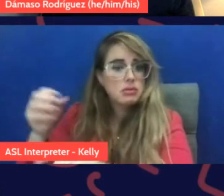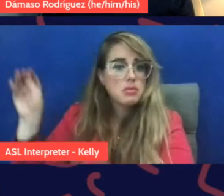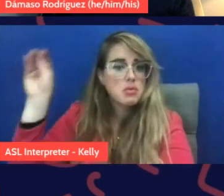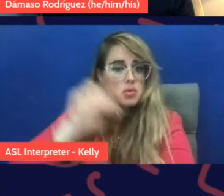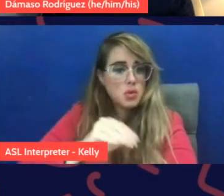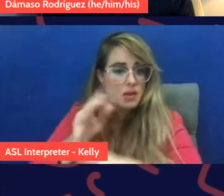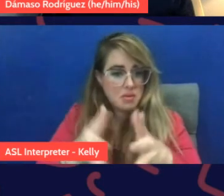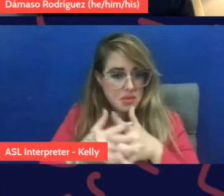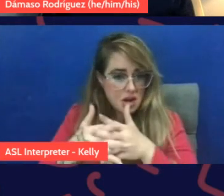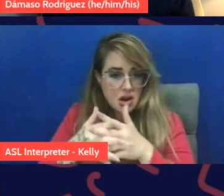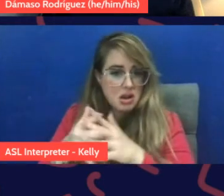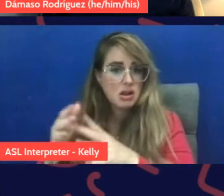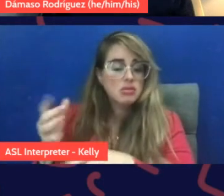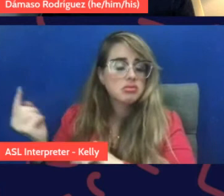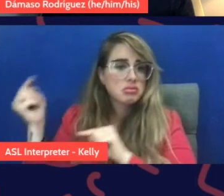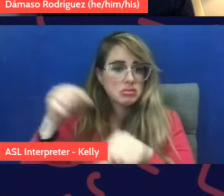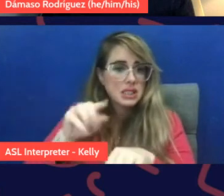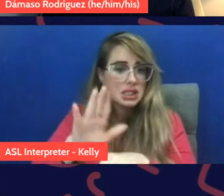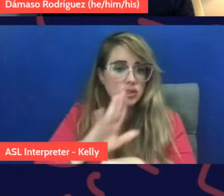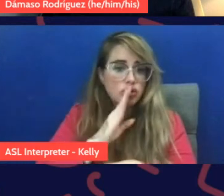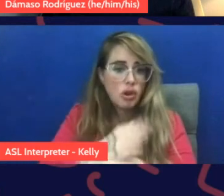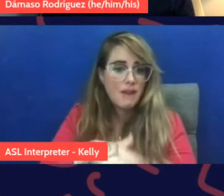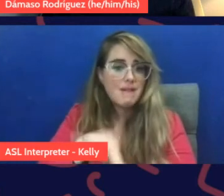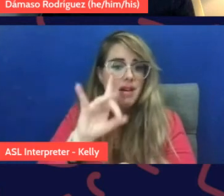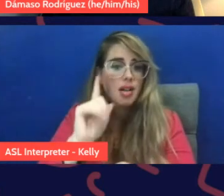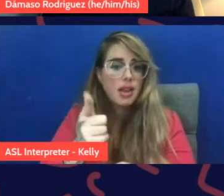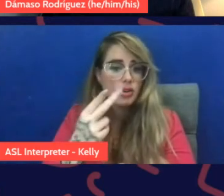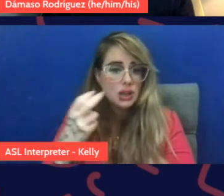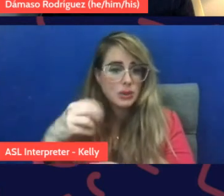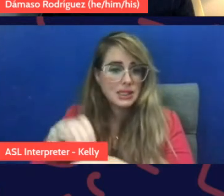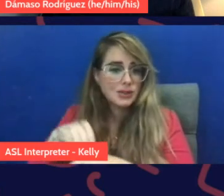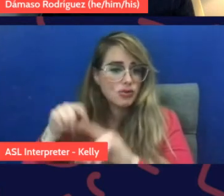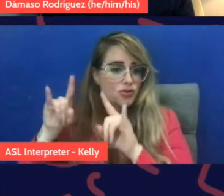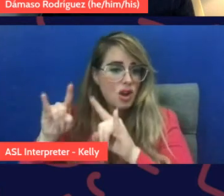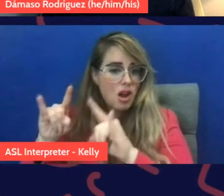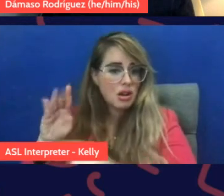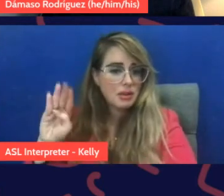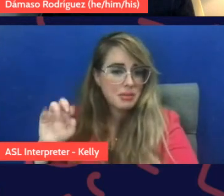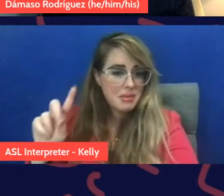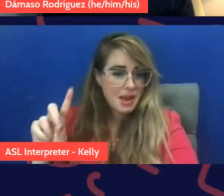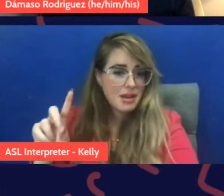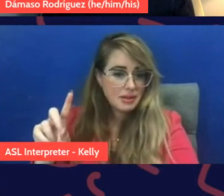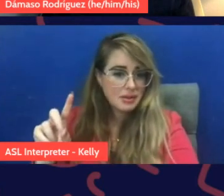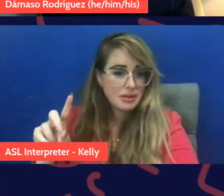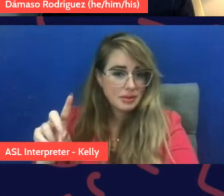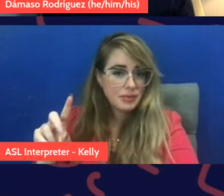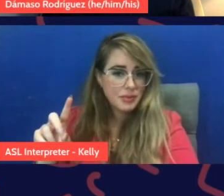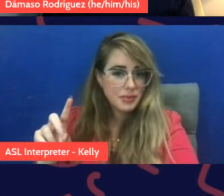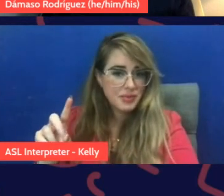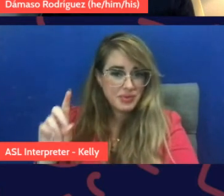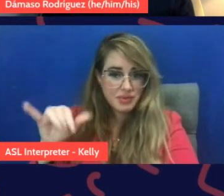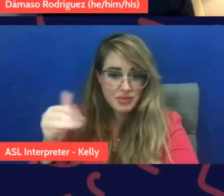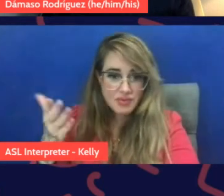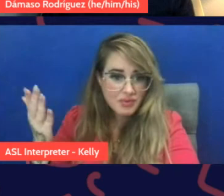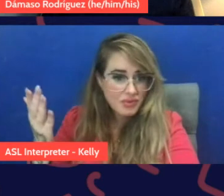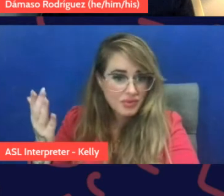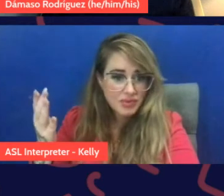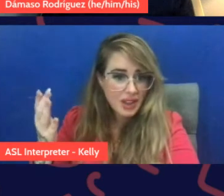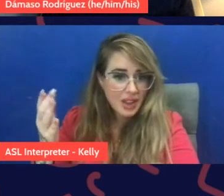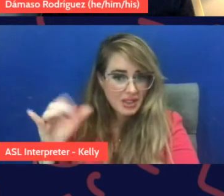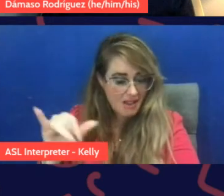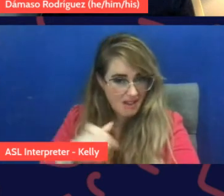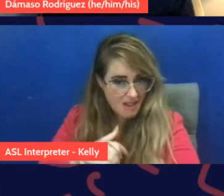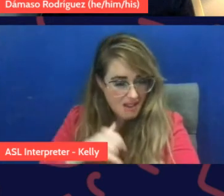America, and his daughter finds out later that he was in a rock band, right? A Lorenese Cambodian rock band. To me, that was a story